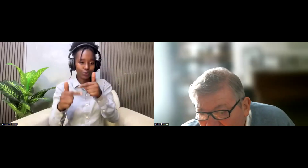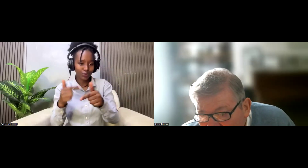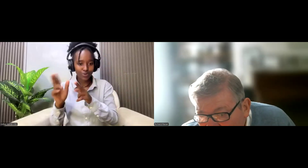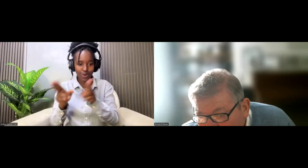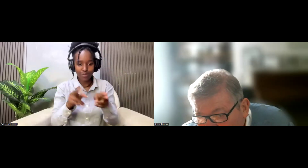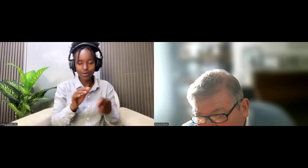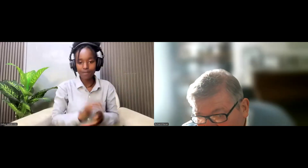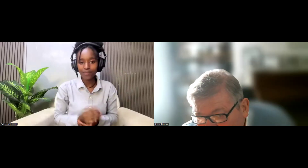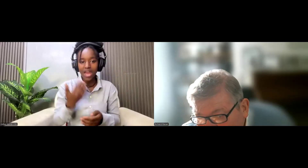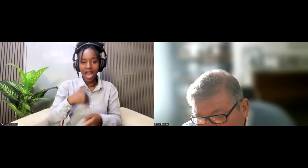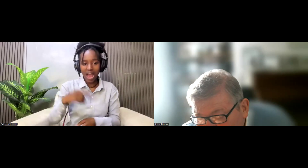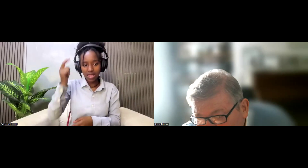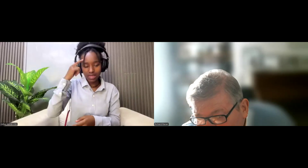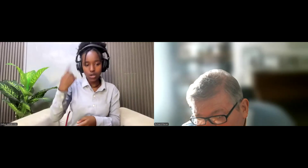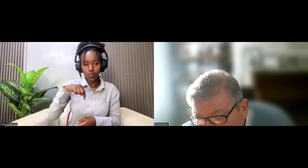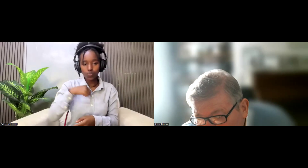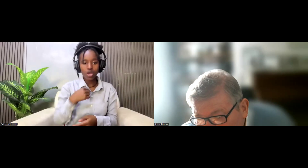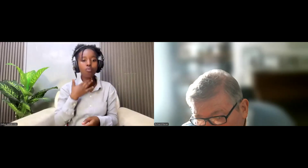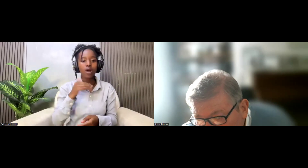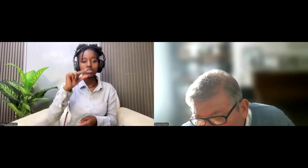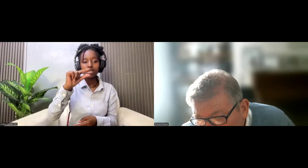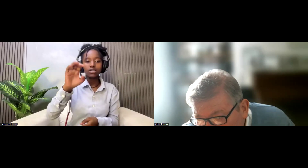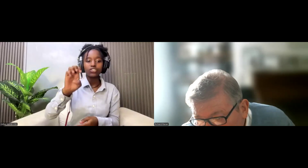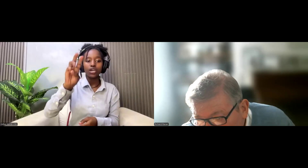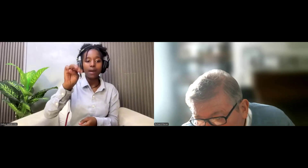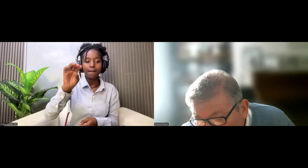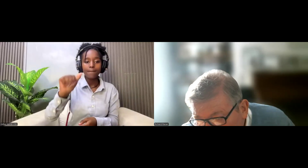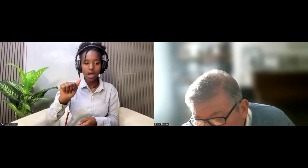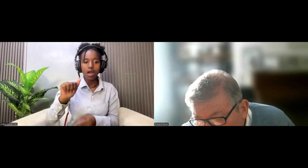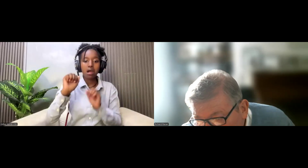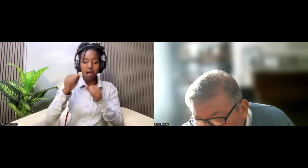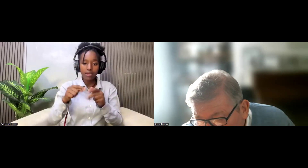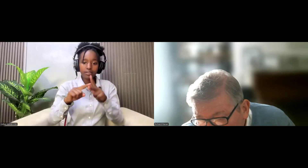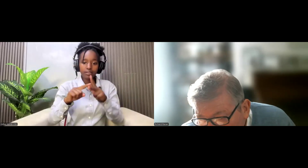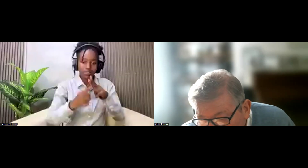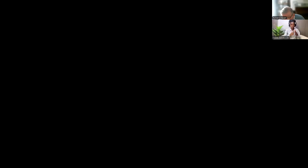film, and then we will watch that.